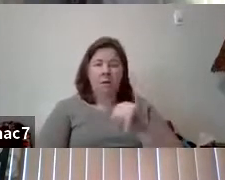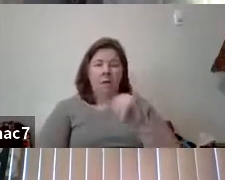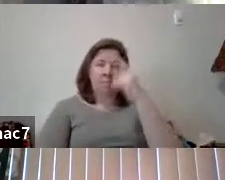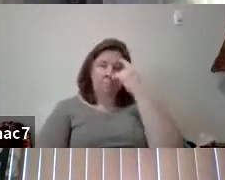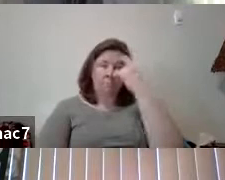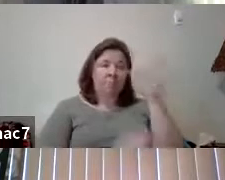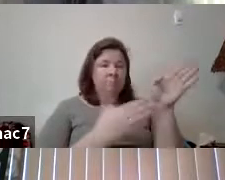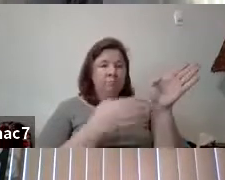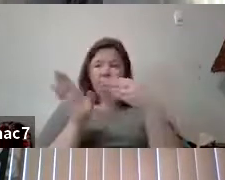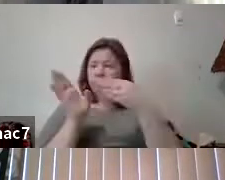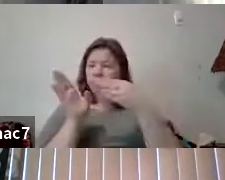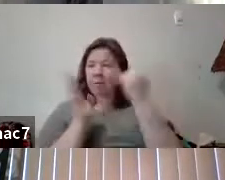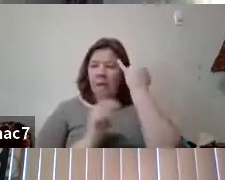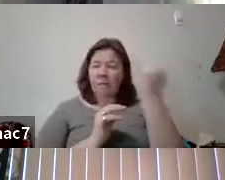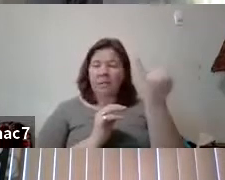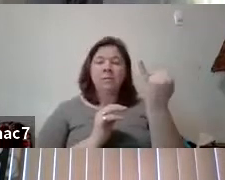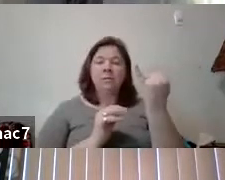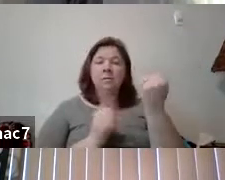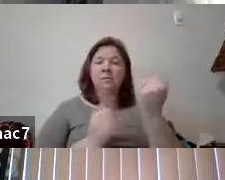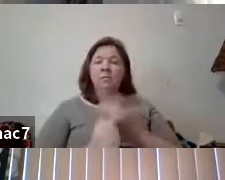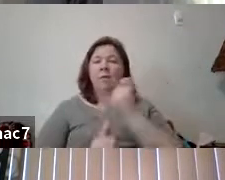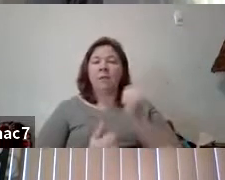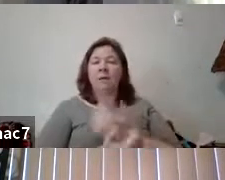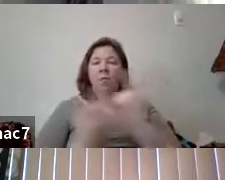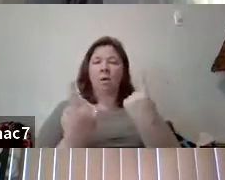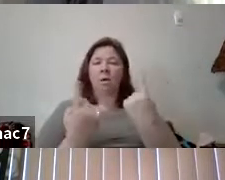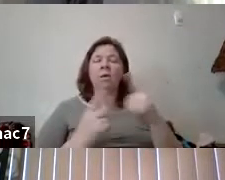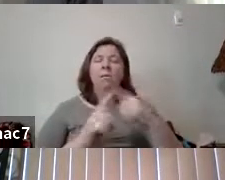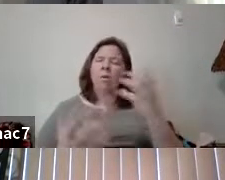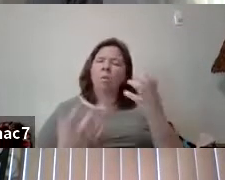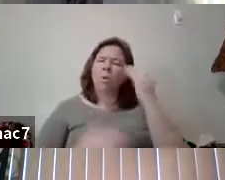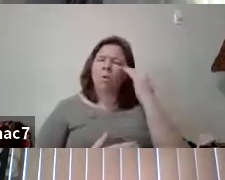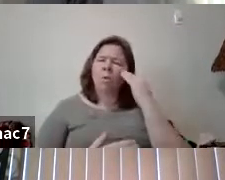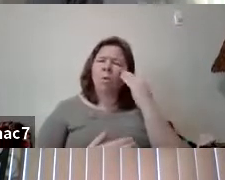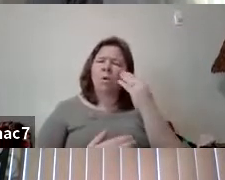and helping everyone. What I wanted to know is